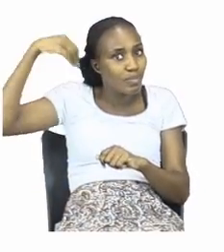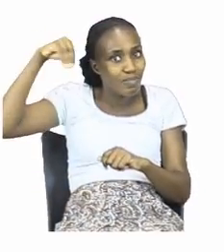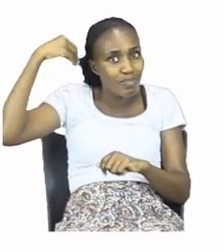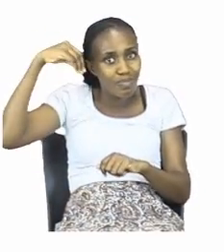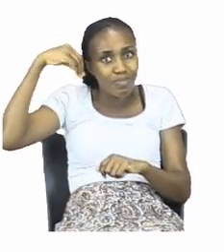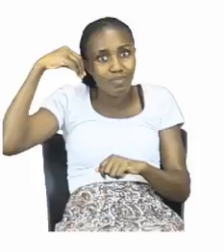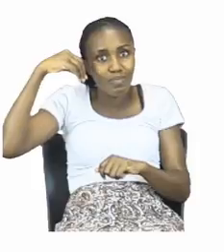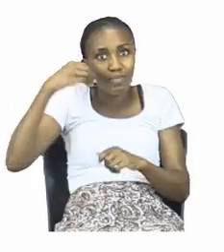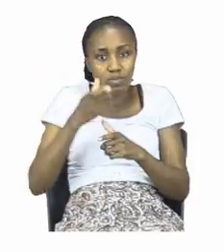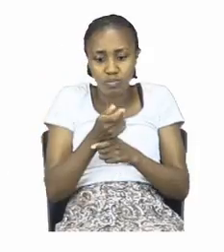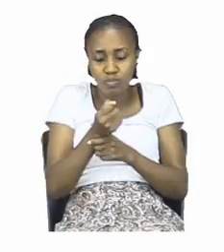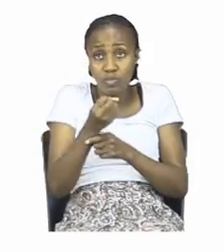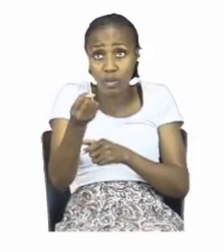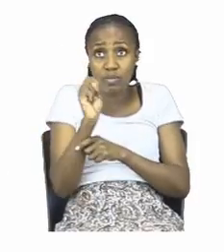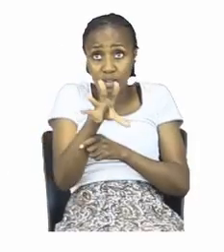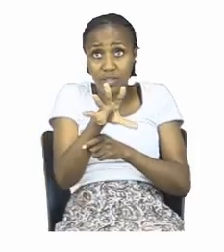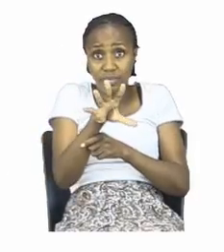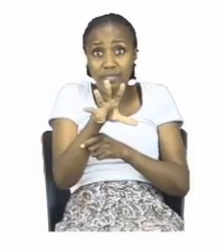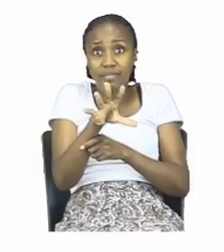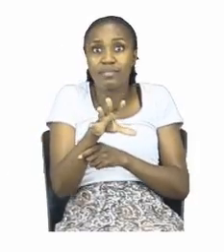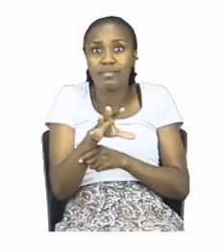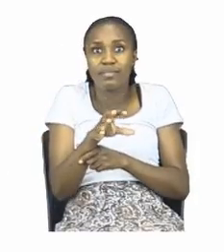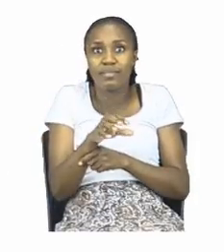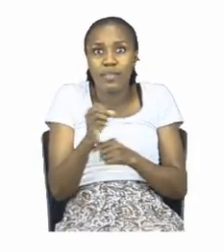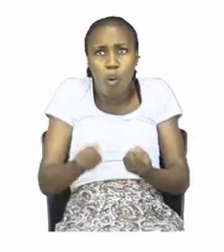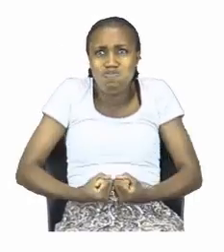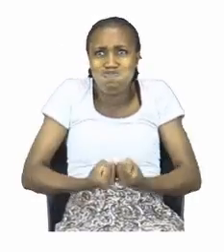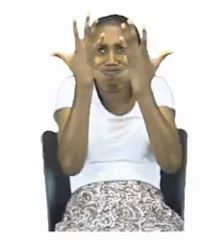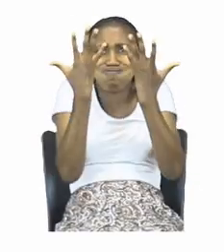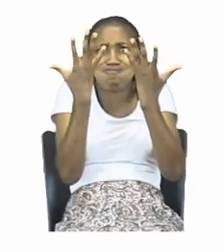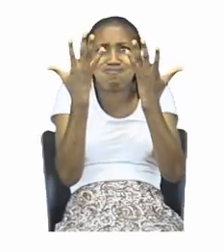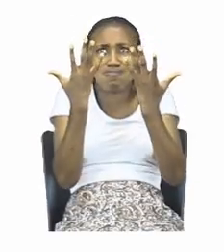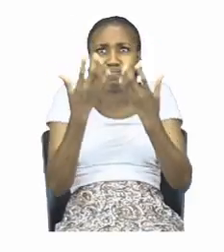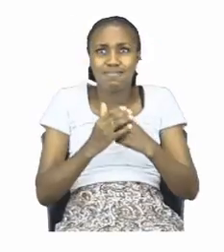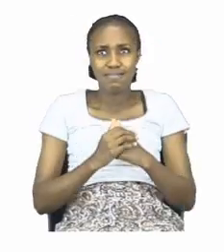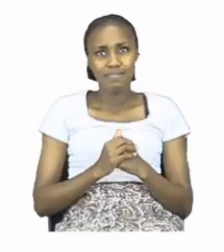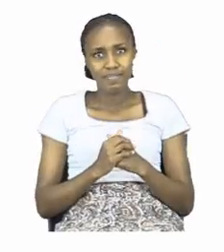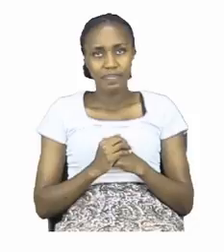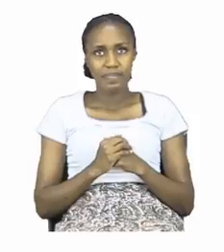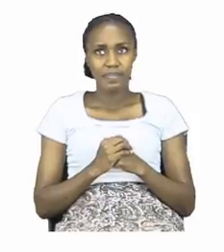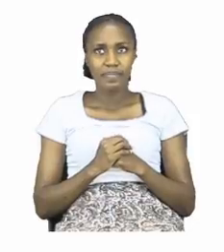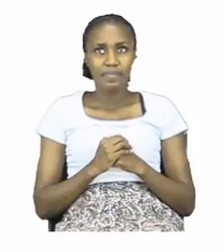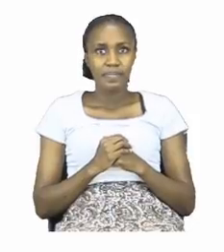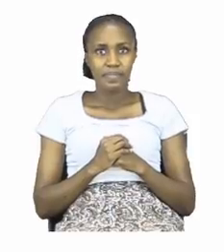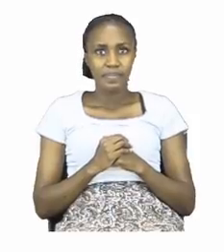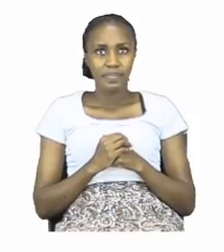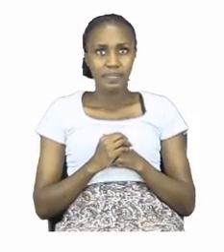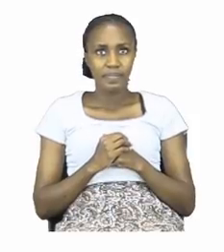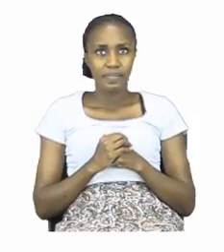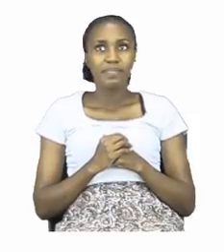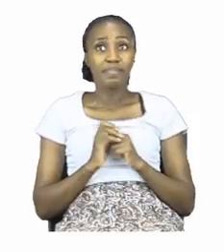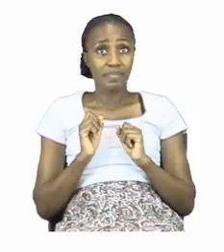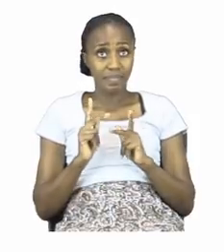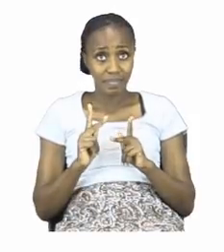bell, torch, and volcanic eruption. Take your time with